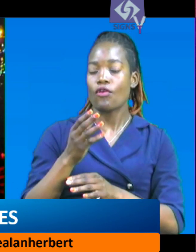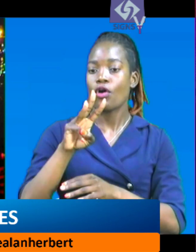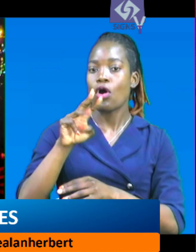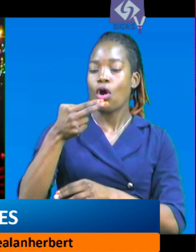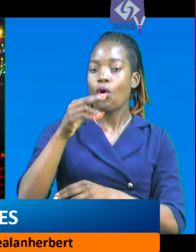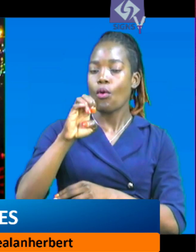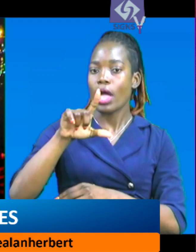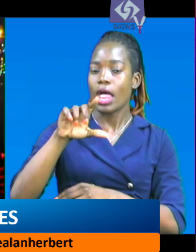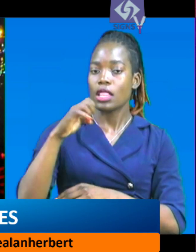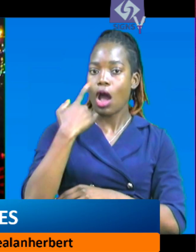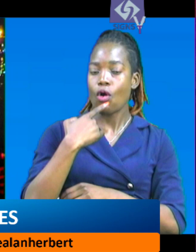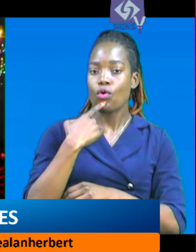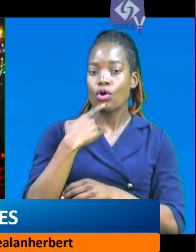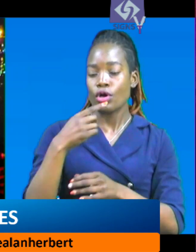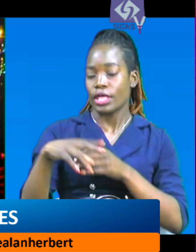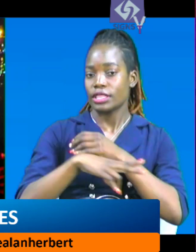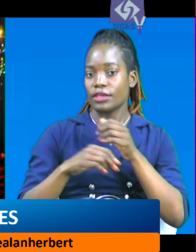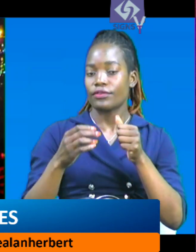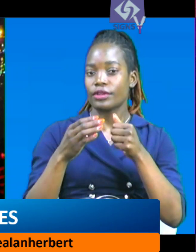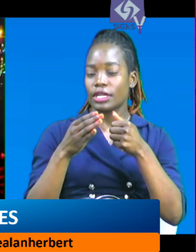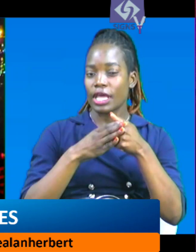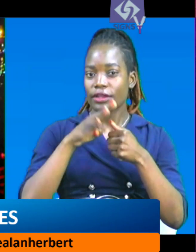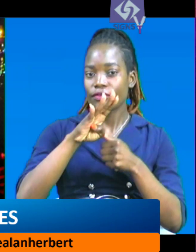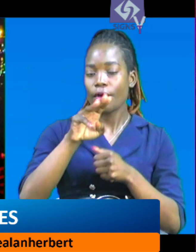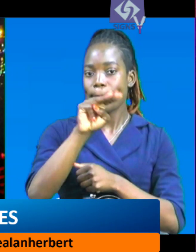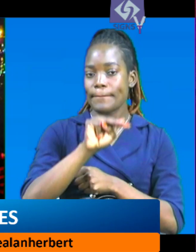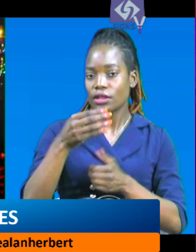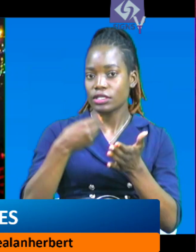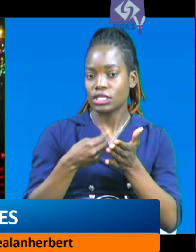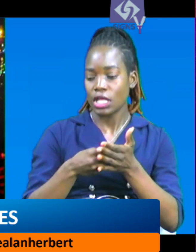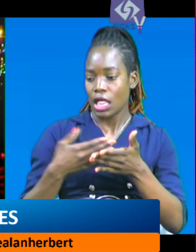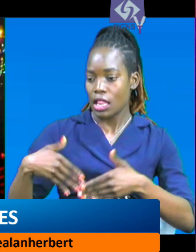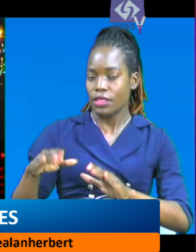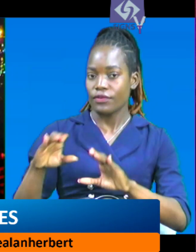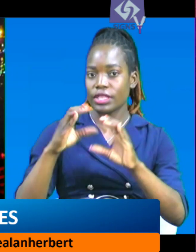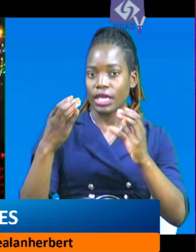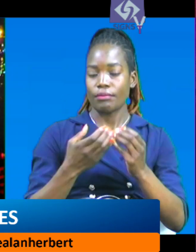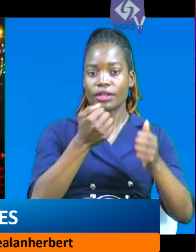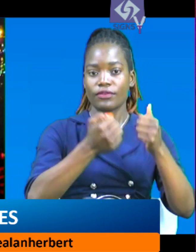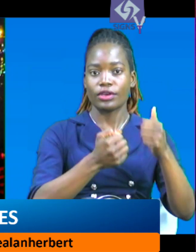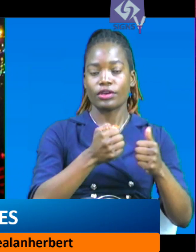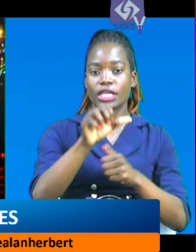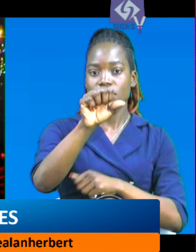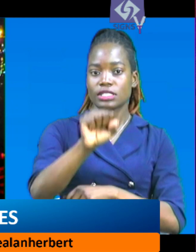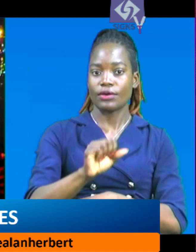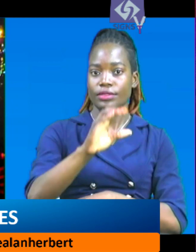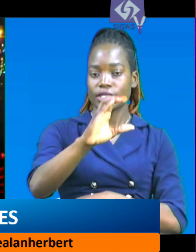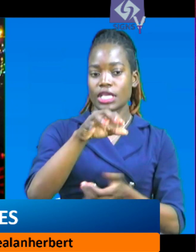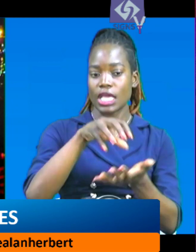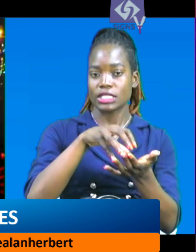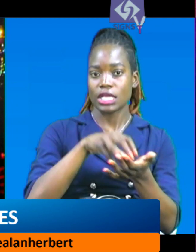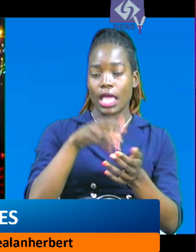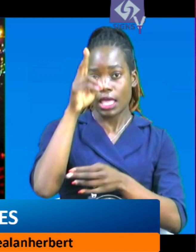Fargo company who allegedly stole 94 million shillings and escaped, abandoning the company's vehicle in South Sea Estate.